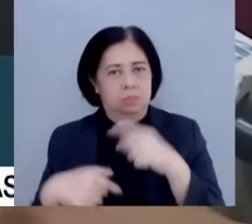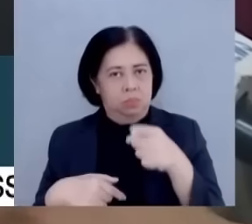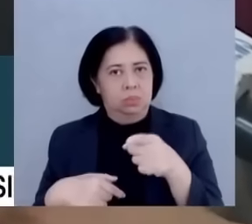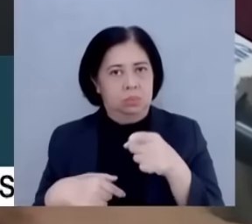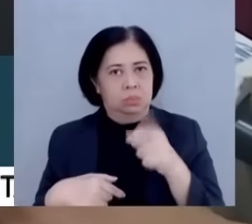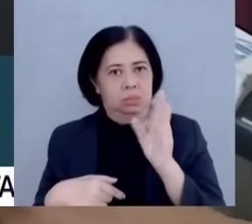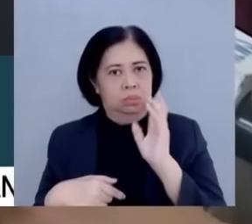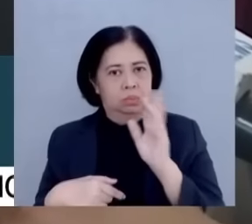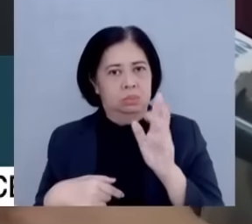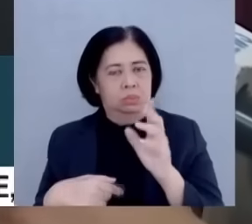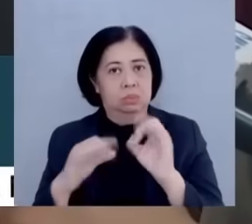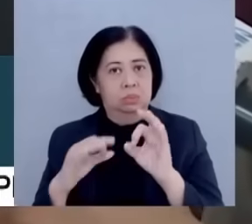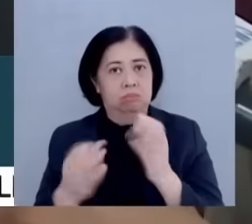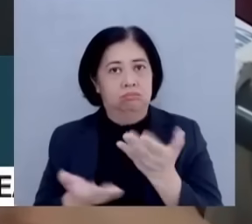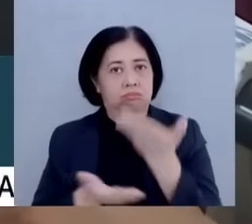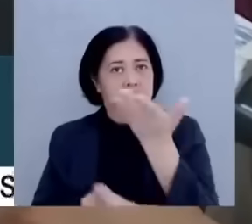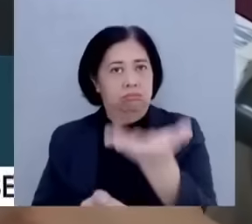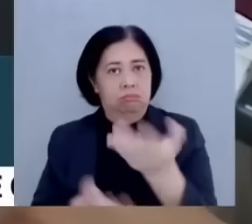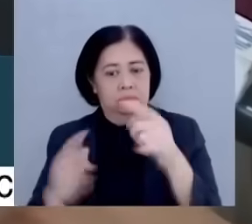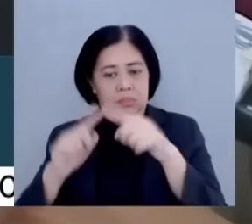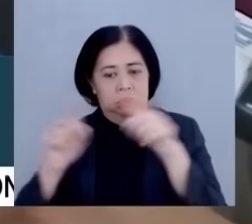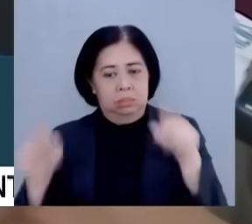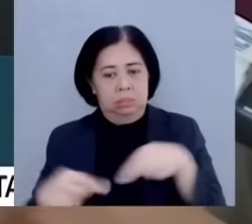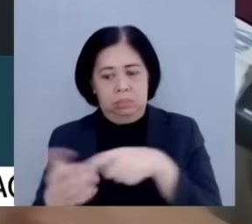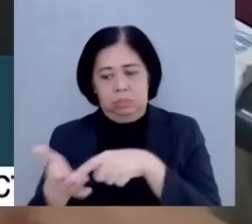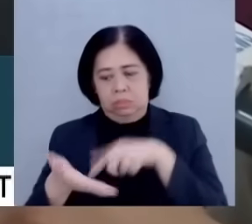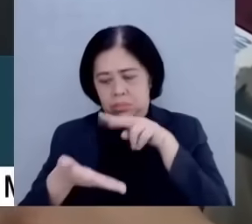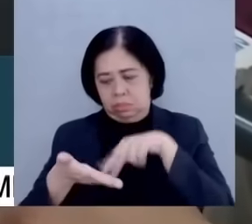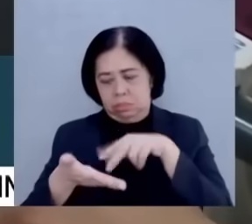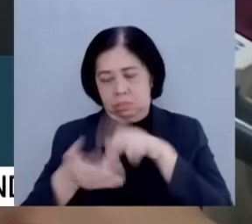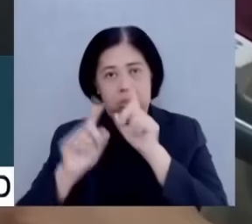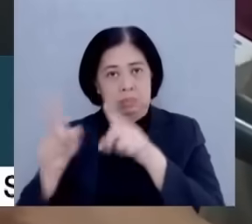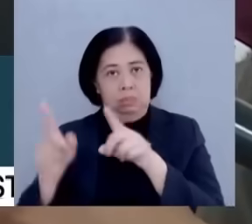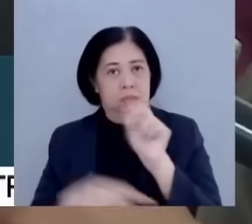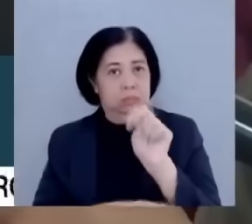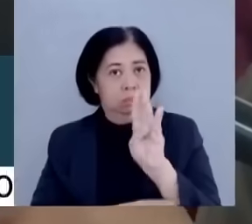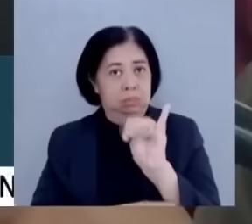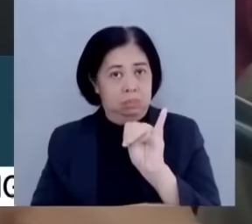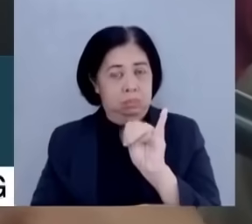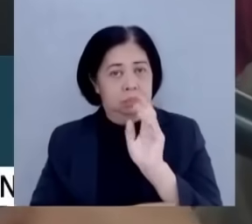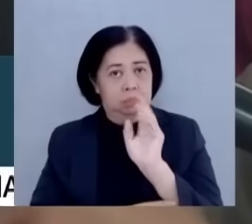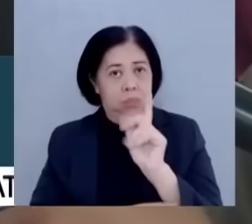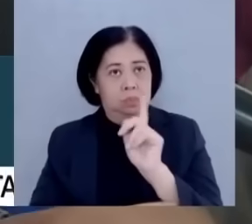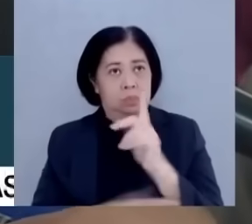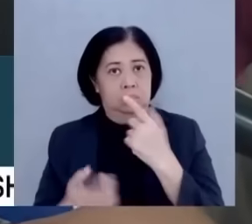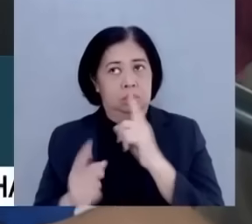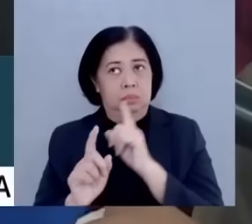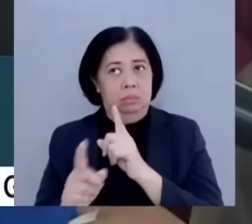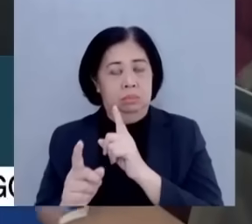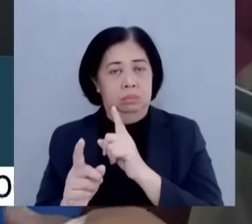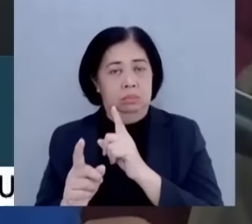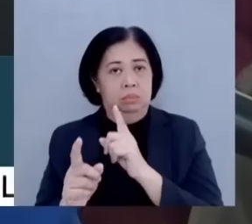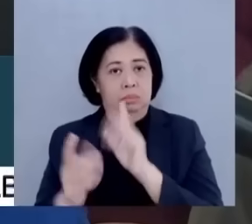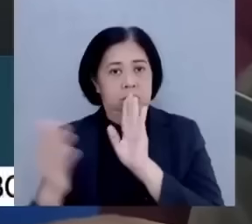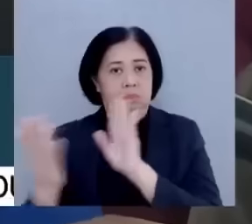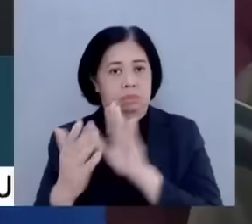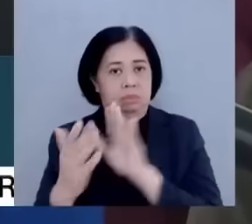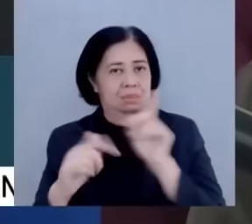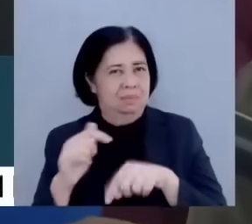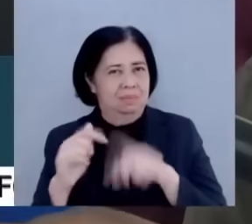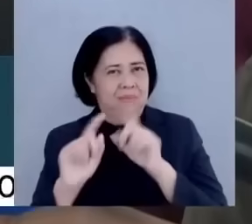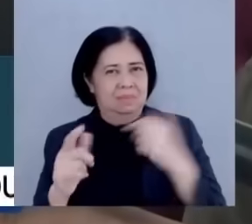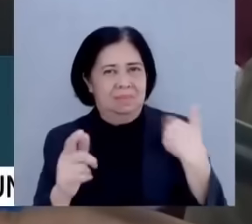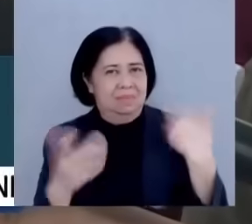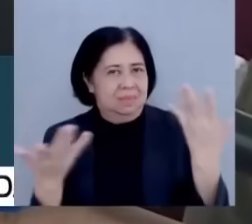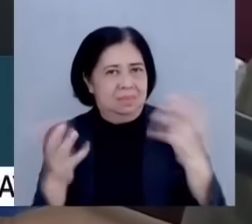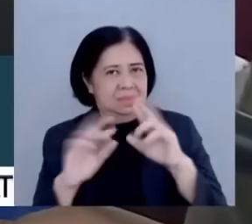the subpoena is served and you've read it, you are gonna go to the NBI and you're gonna pick the NBI. I cannot answer that because I've not read